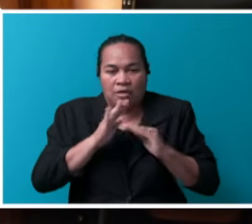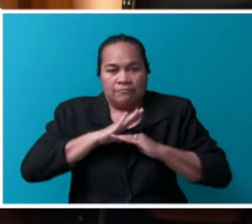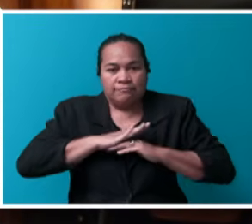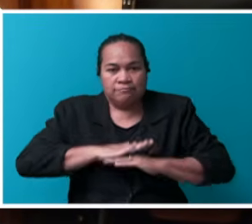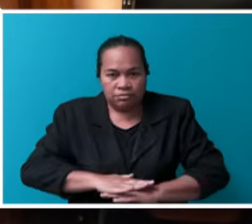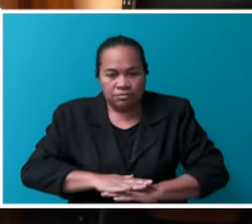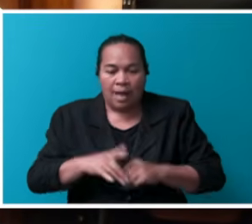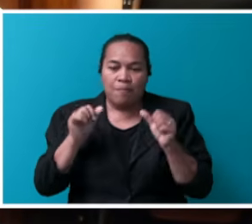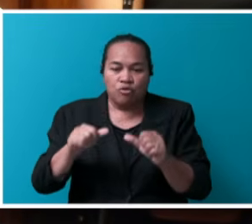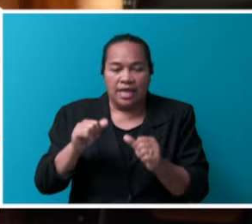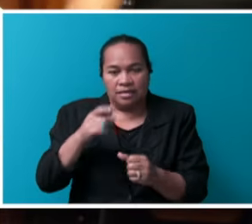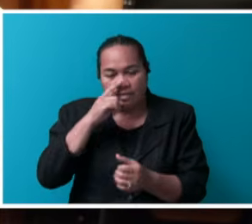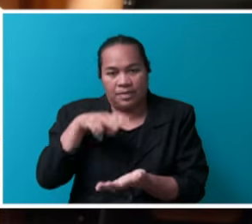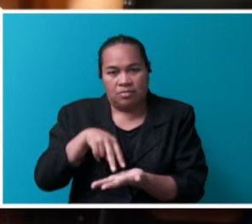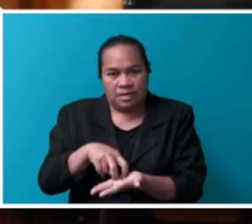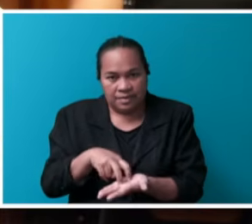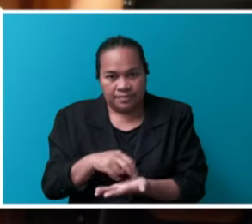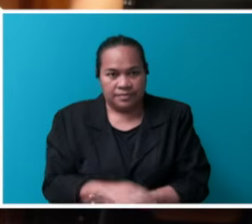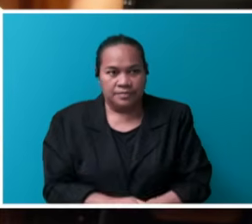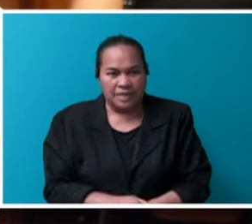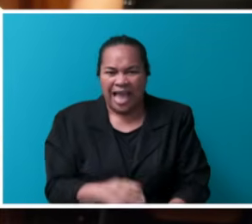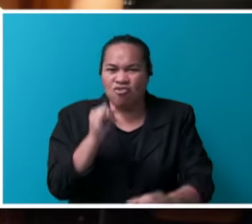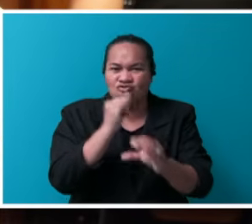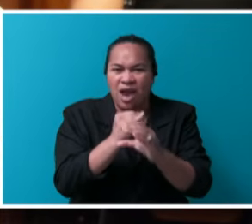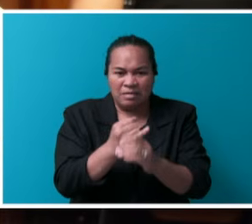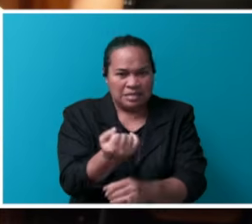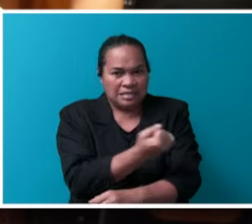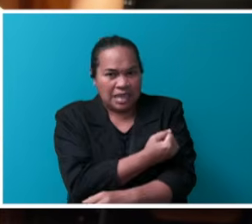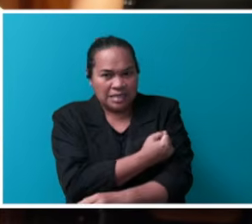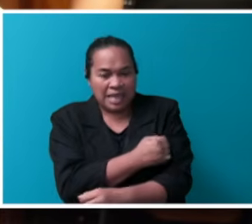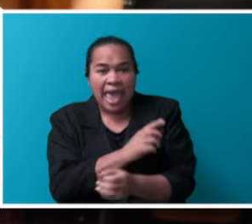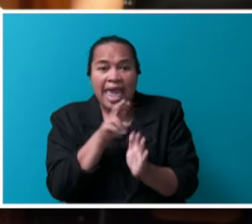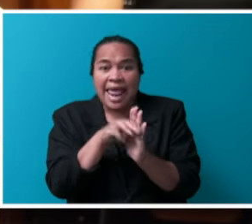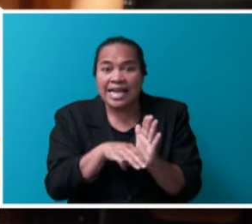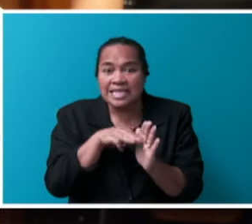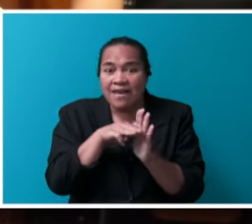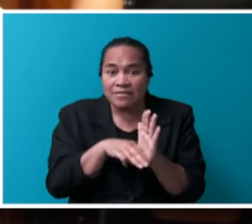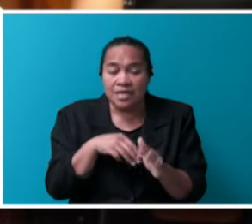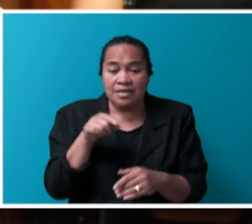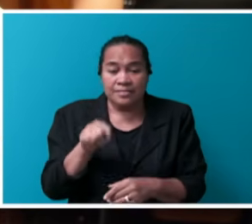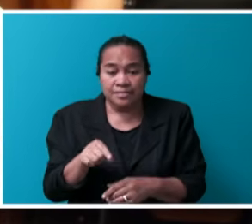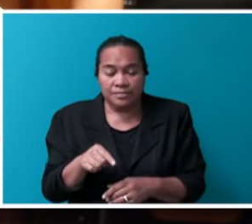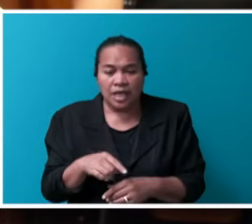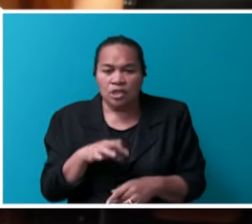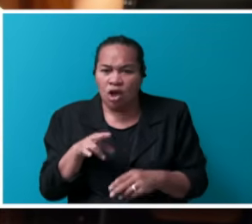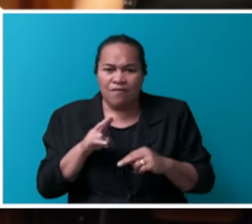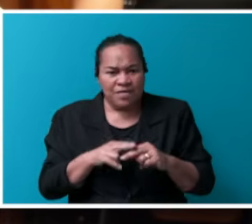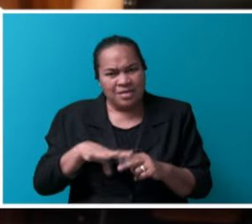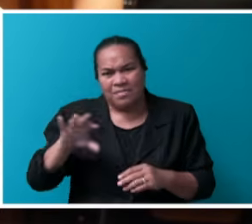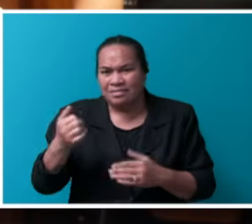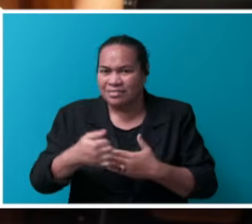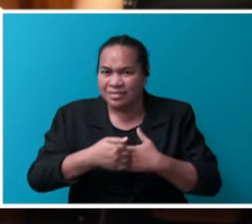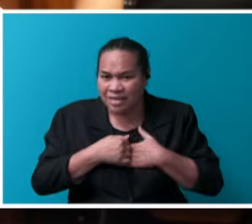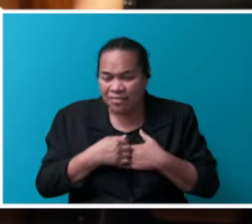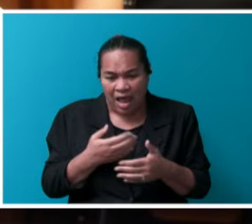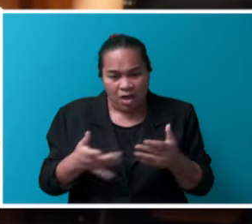the vulnerable. Crimes, drug, and HIV. Mr. Speaker, keeping Fiji safe and protecting the